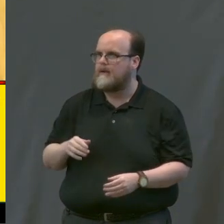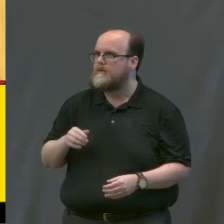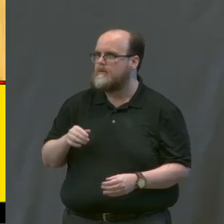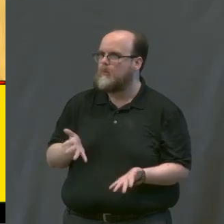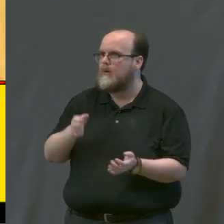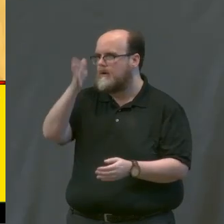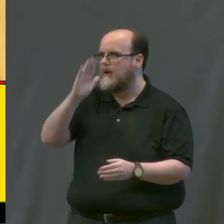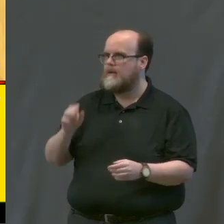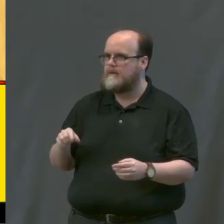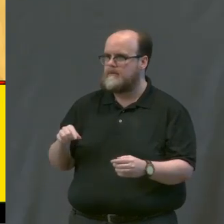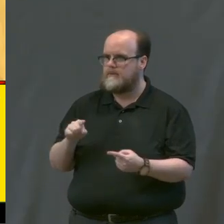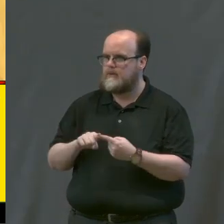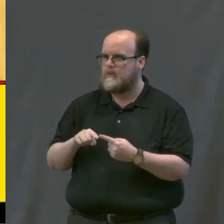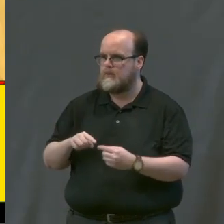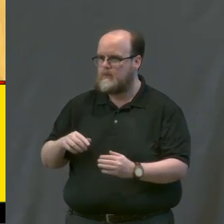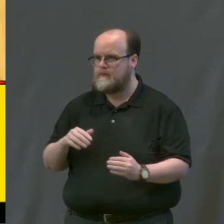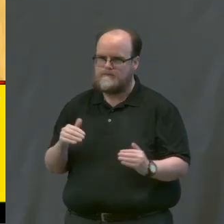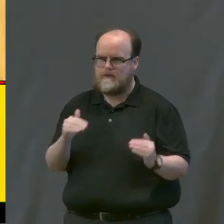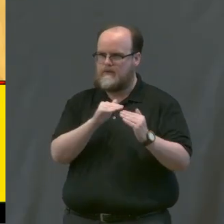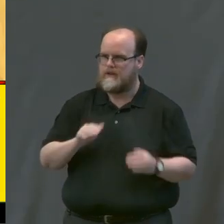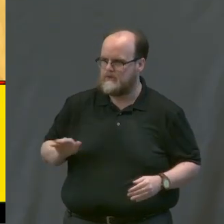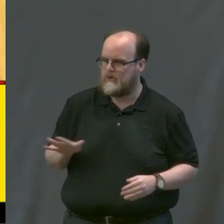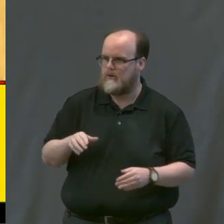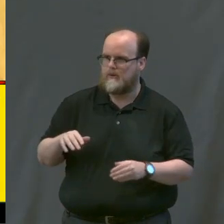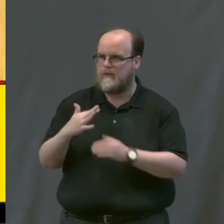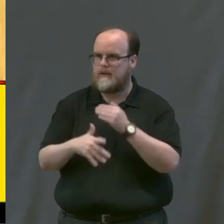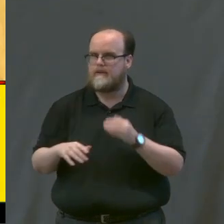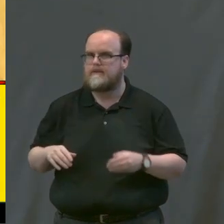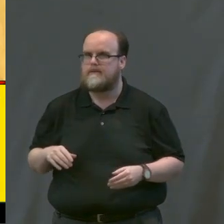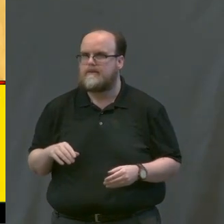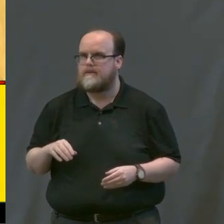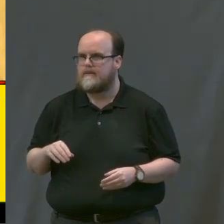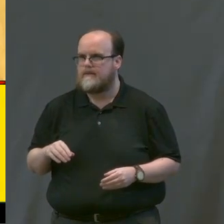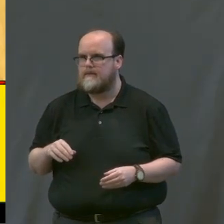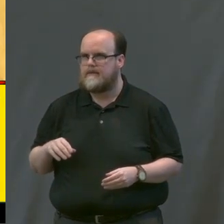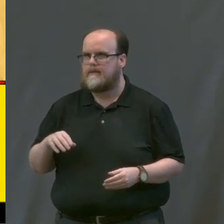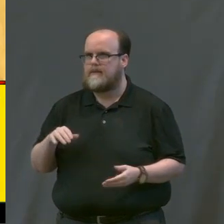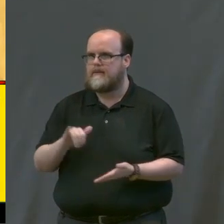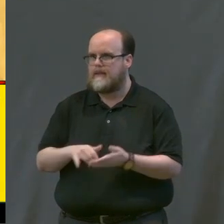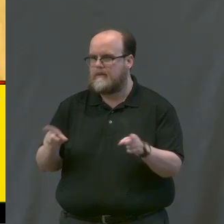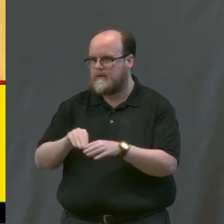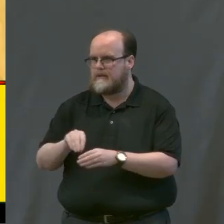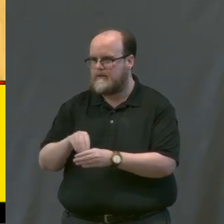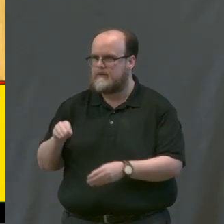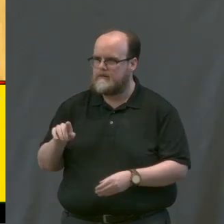murdered, according to chapter 19 and 20, in the tribulation, something called the tribulation.